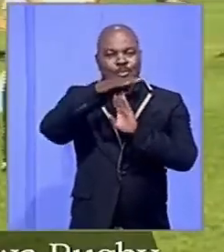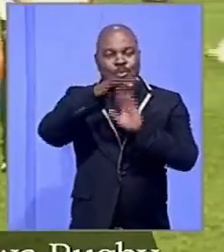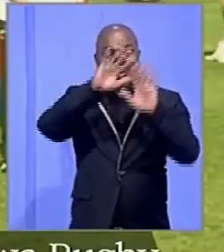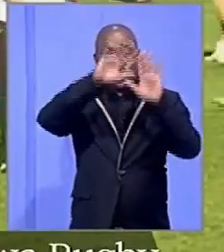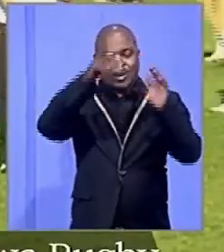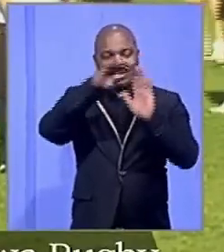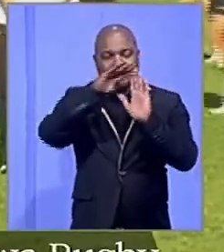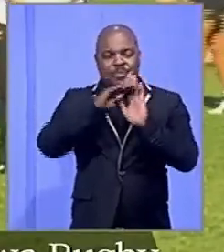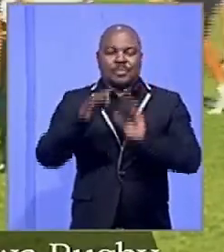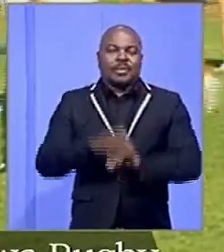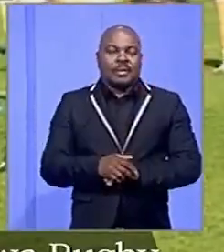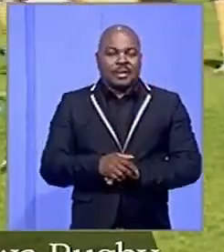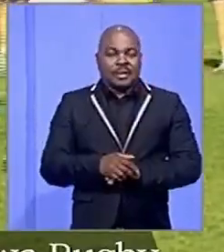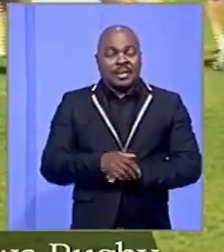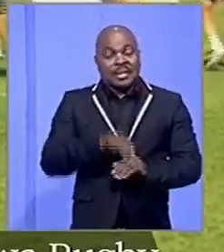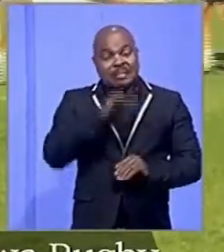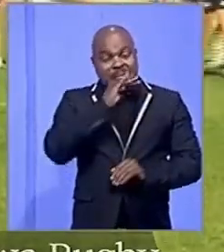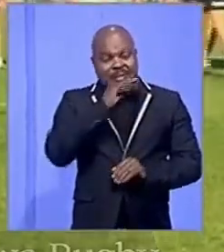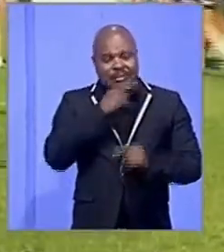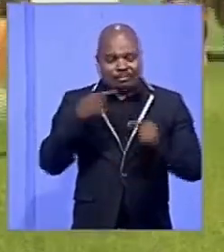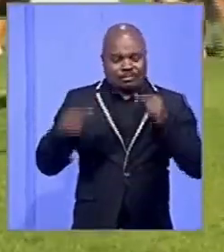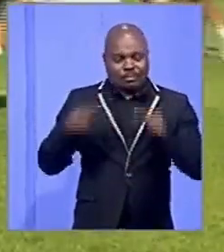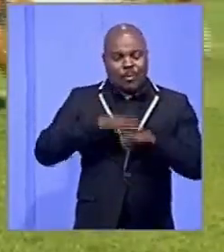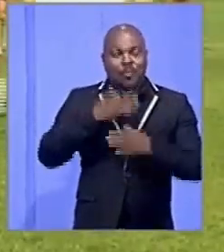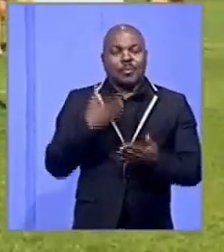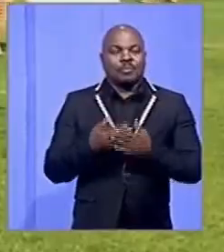lefatshe mme se ka etegetsa dithulano.